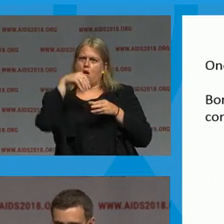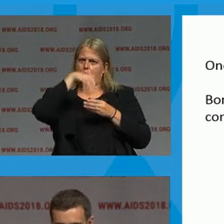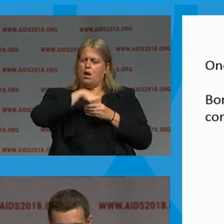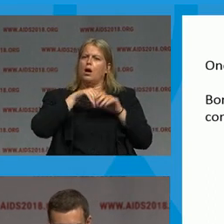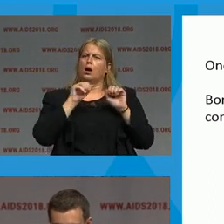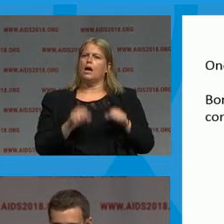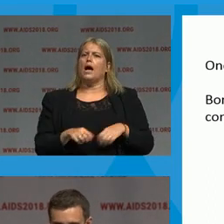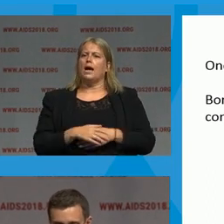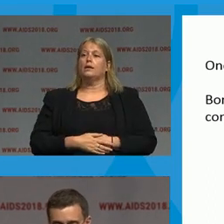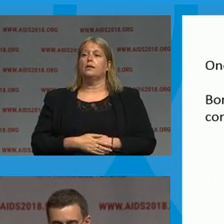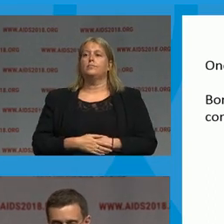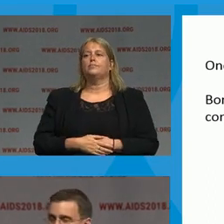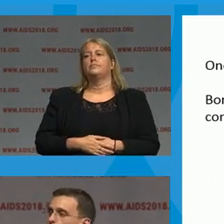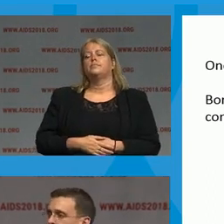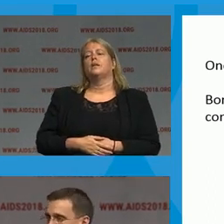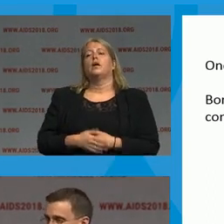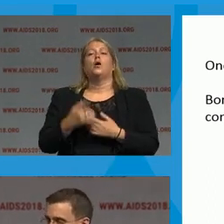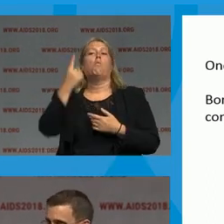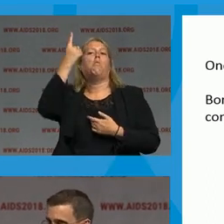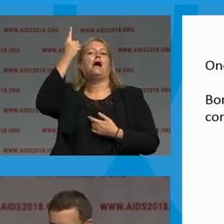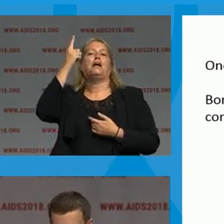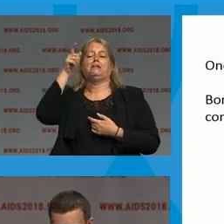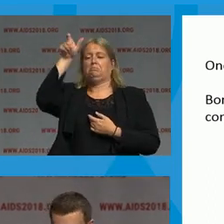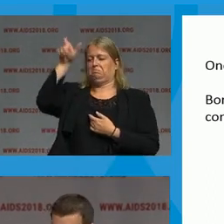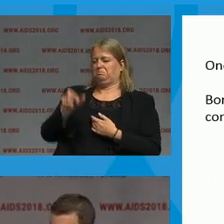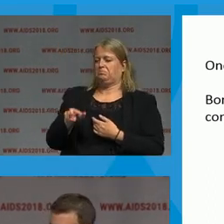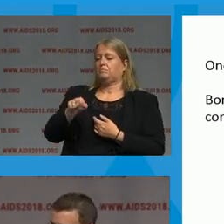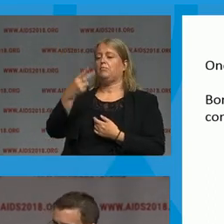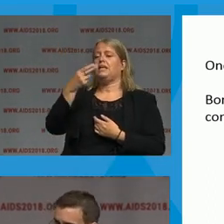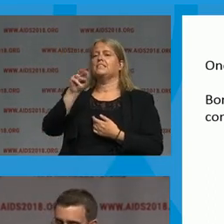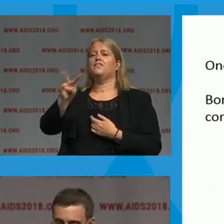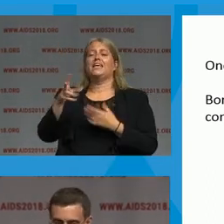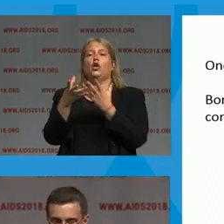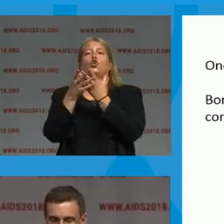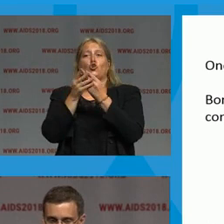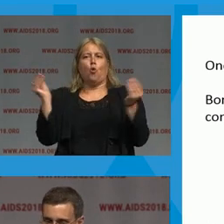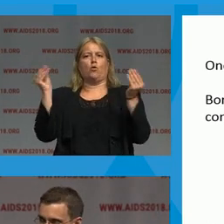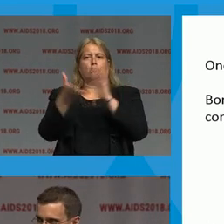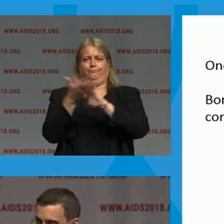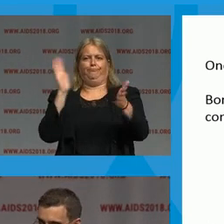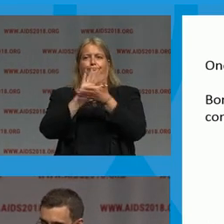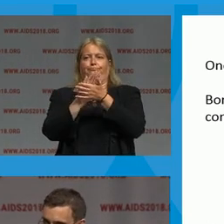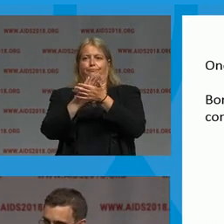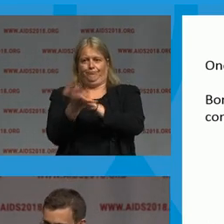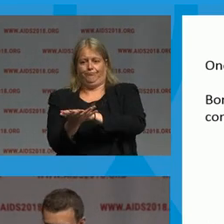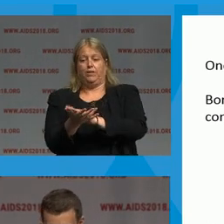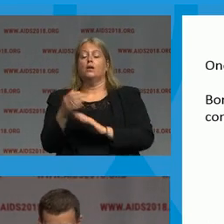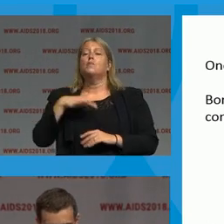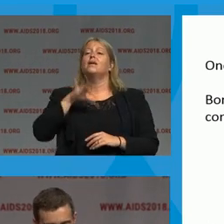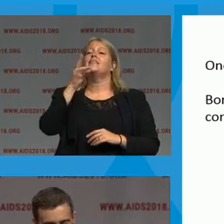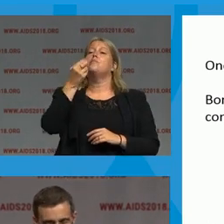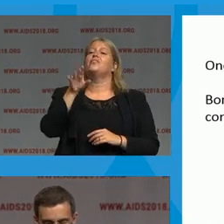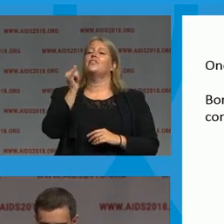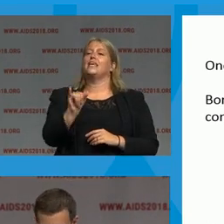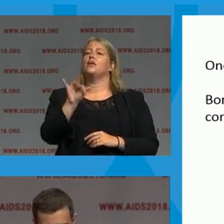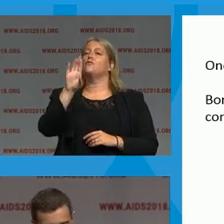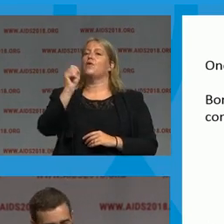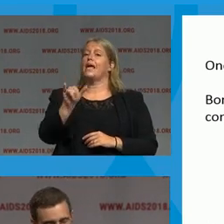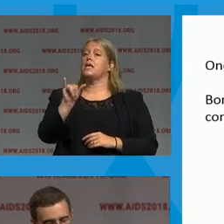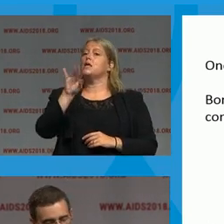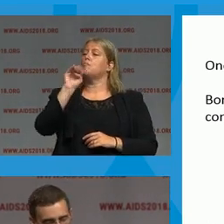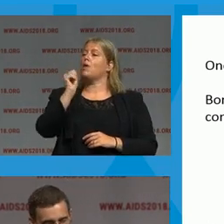the pandemic. We have one case of HIV cure to date, and that is the case of Mr. Timothy Ray Brown, who's in the